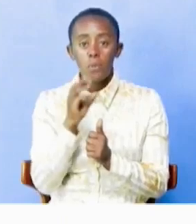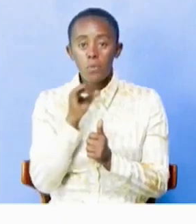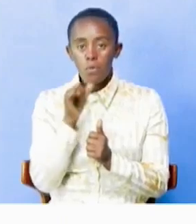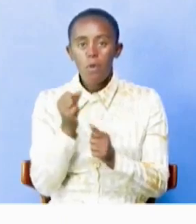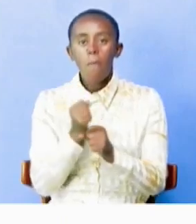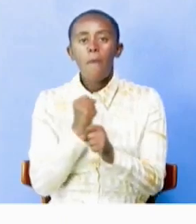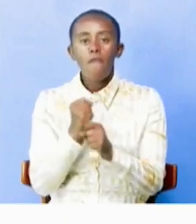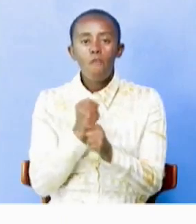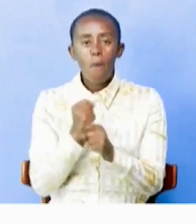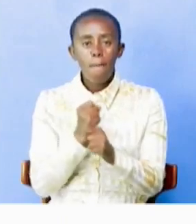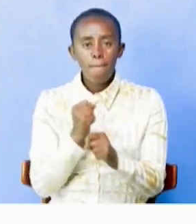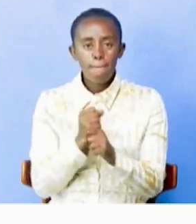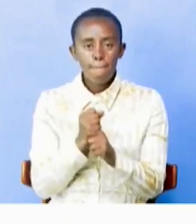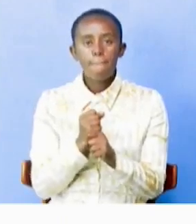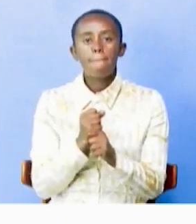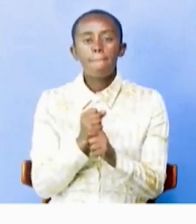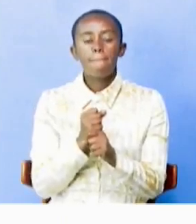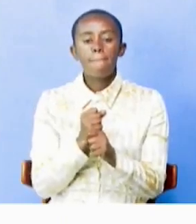perform